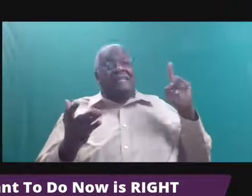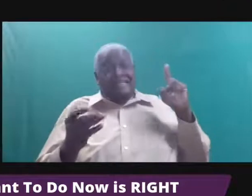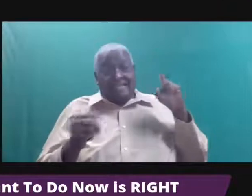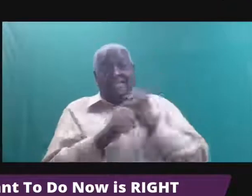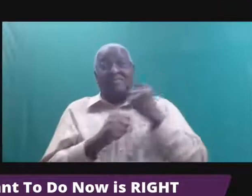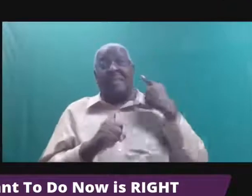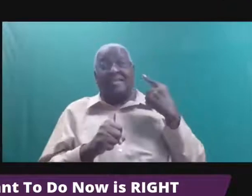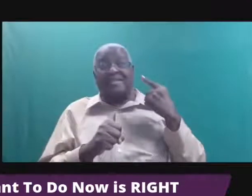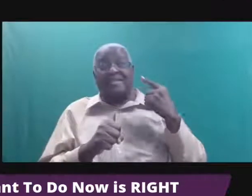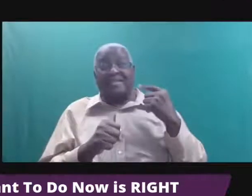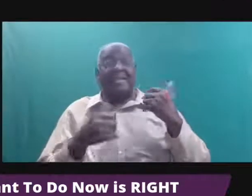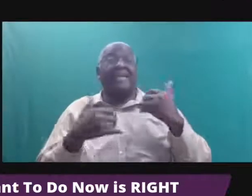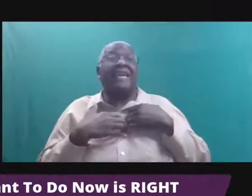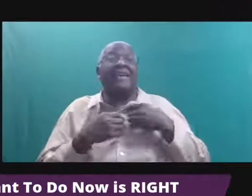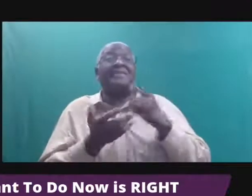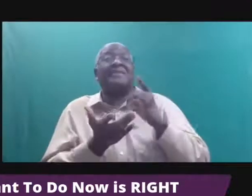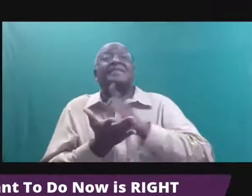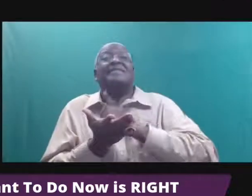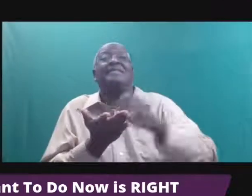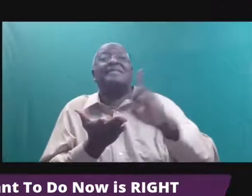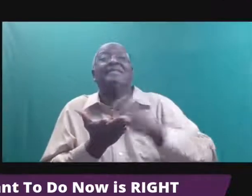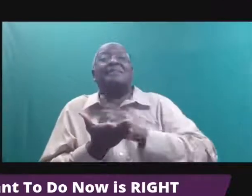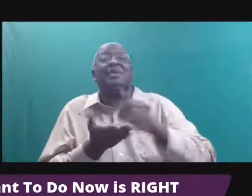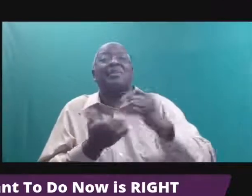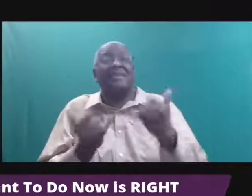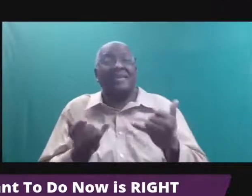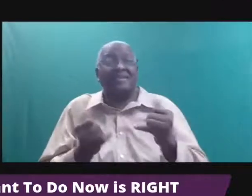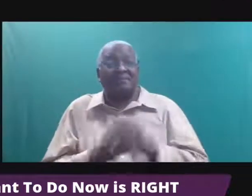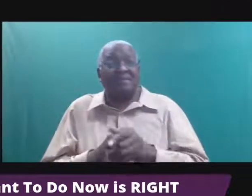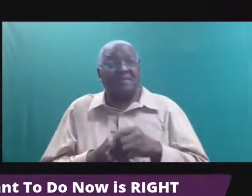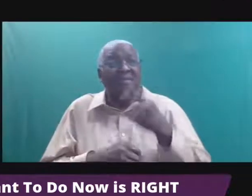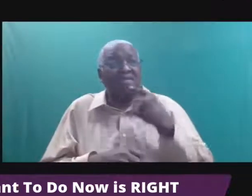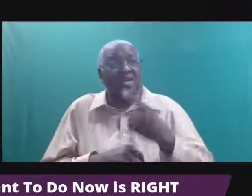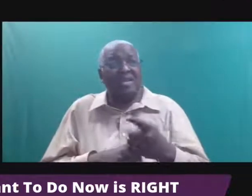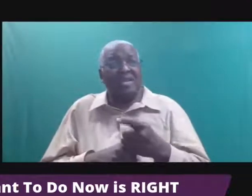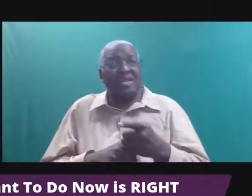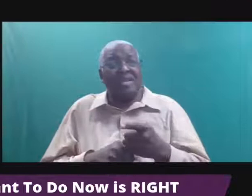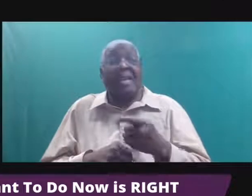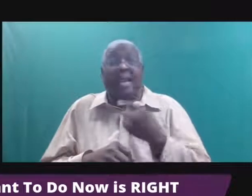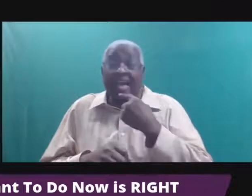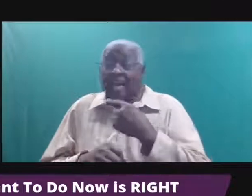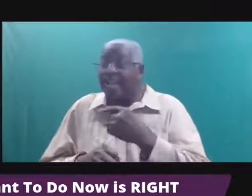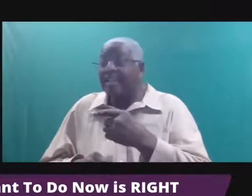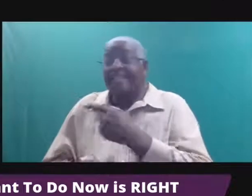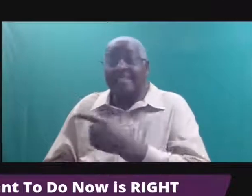right? And I talked to him the other day, and what he said was, I'm not who I used to be.